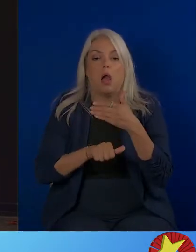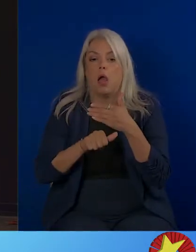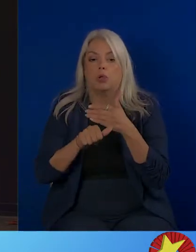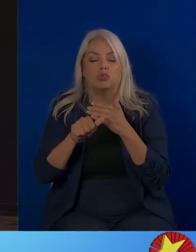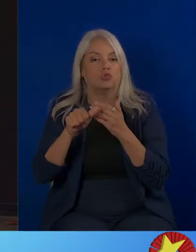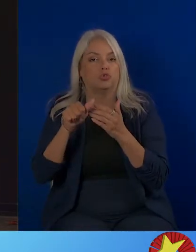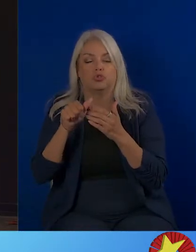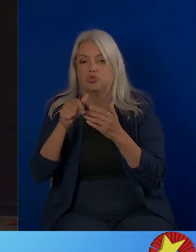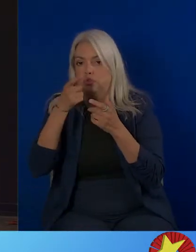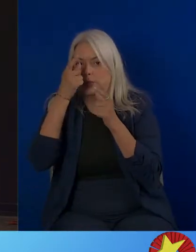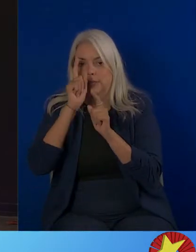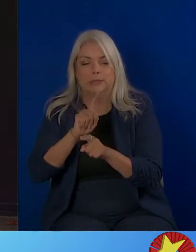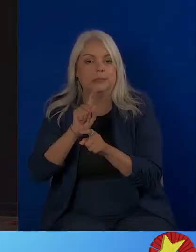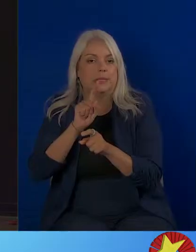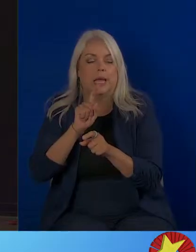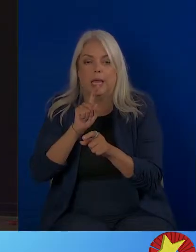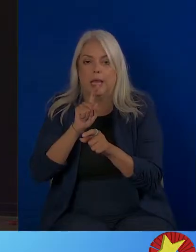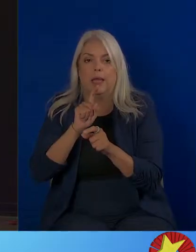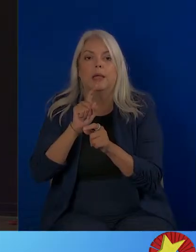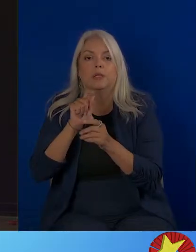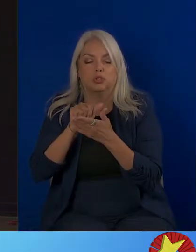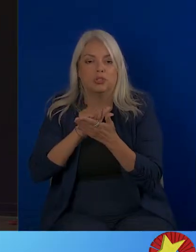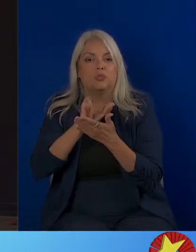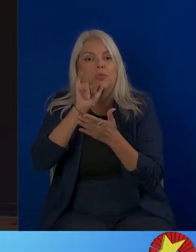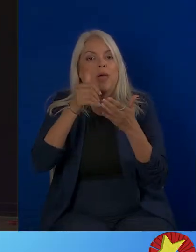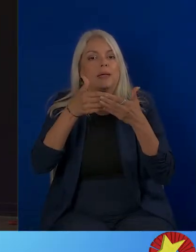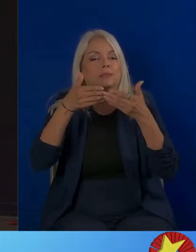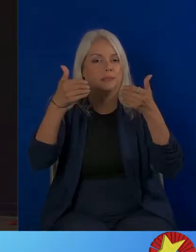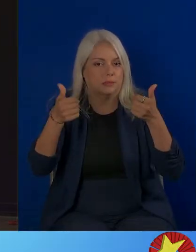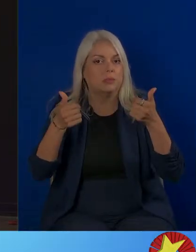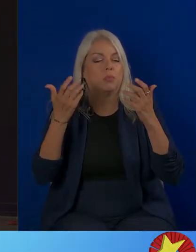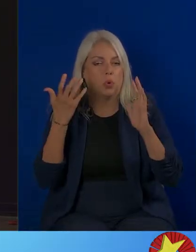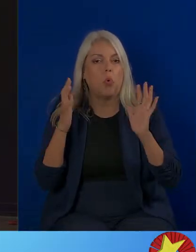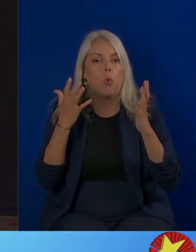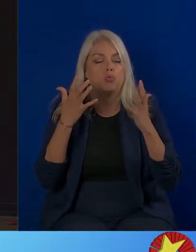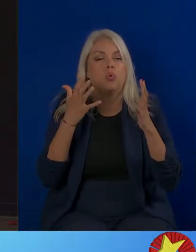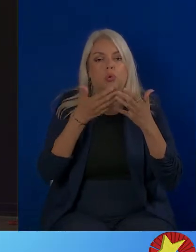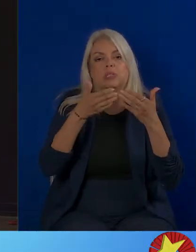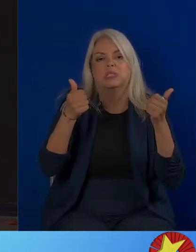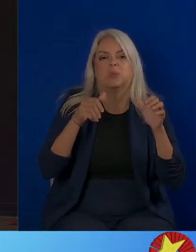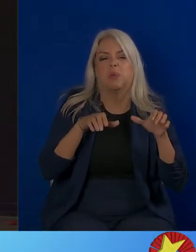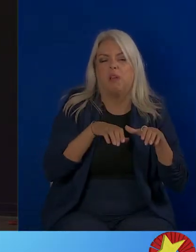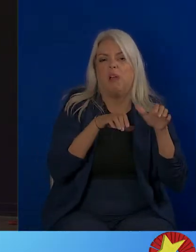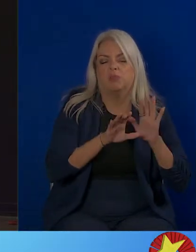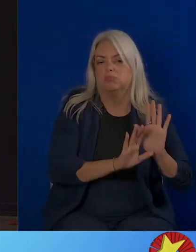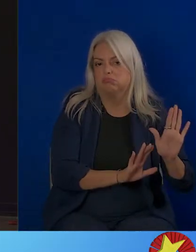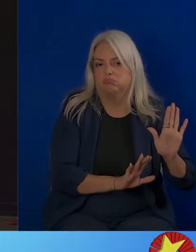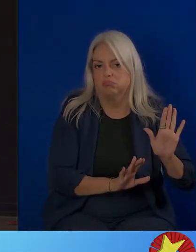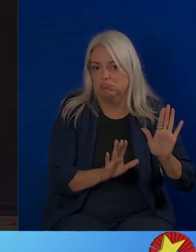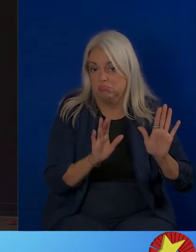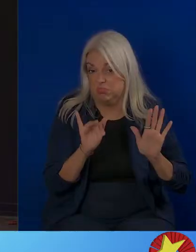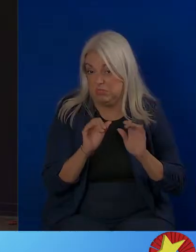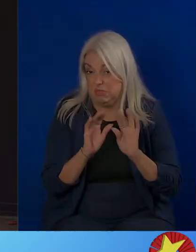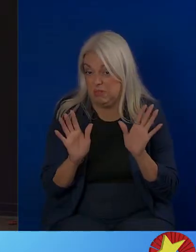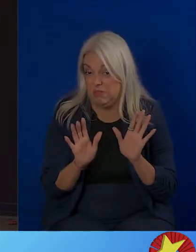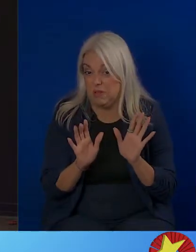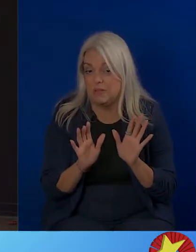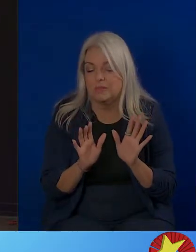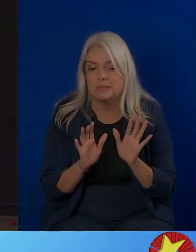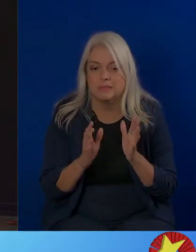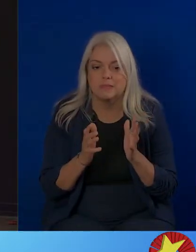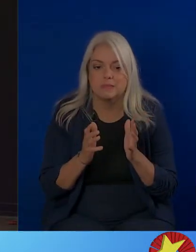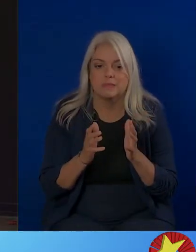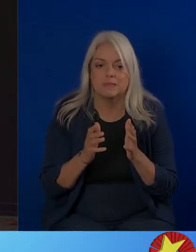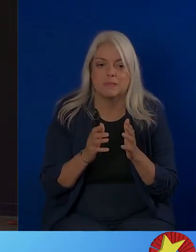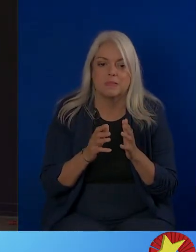agenda. Okay, So that will be handled separately already. It's already a separate action item. okay. Or a separate,